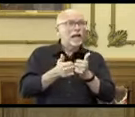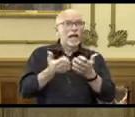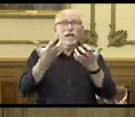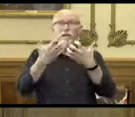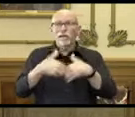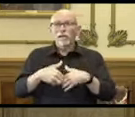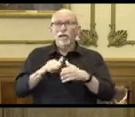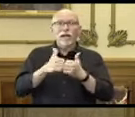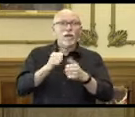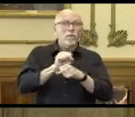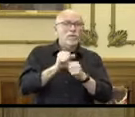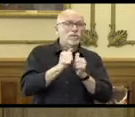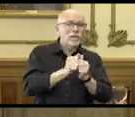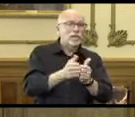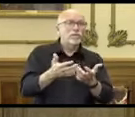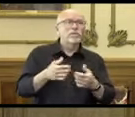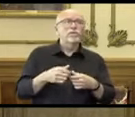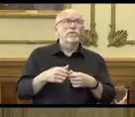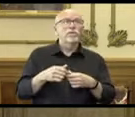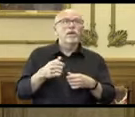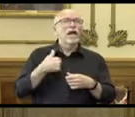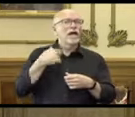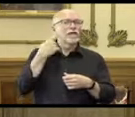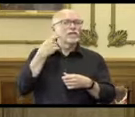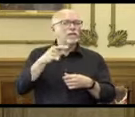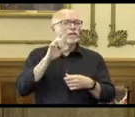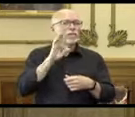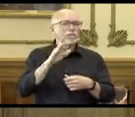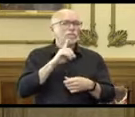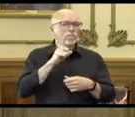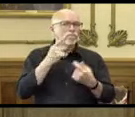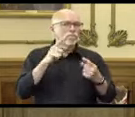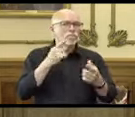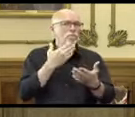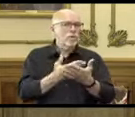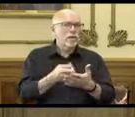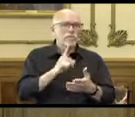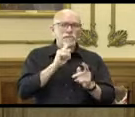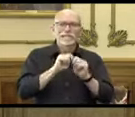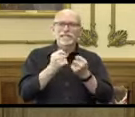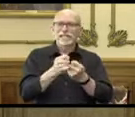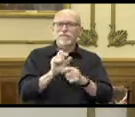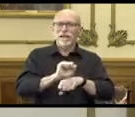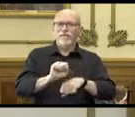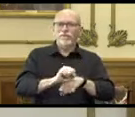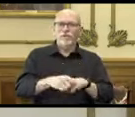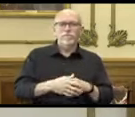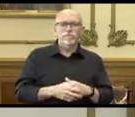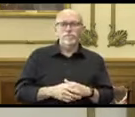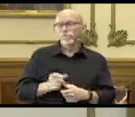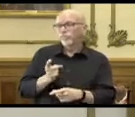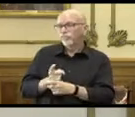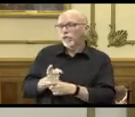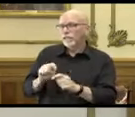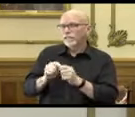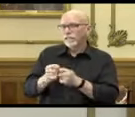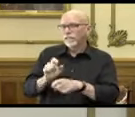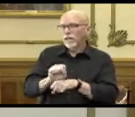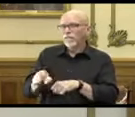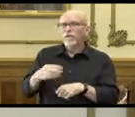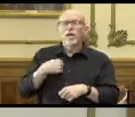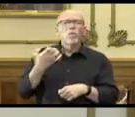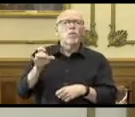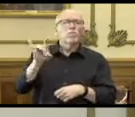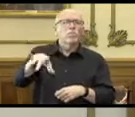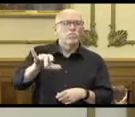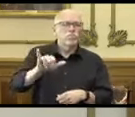meshes and works together. But I think it's going to really work well. It really is a team effort. It is a team effort, and I should just chip